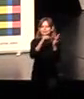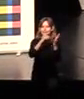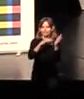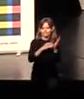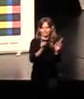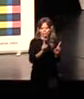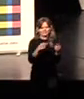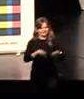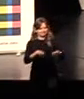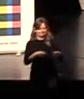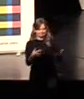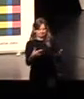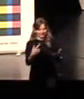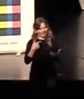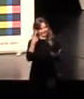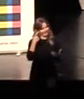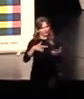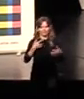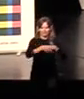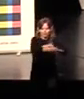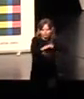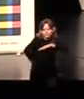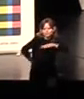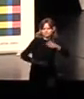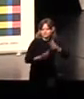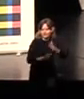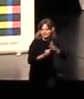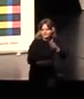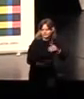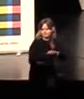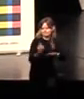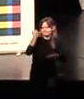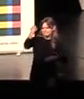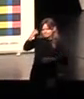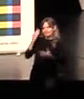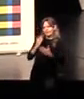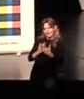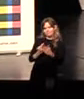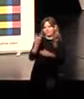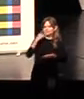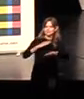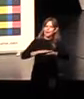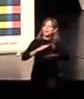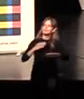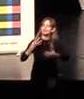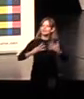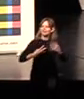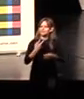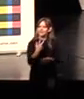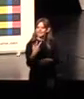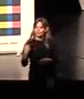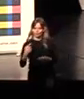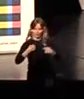wife of populism dat we leven toe te they can be found summer night in eduard de dat nu te duwen die tm